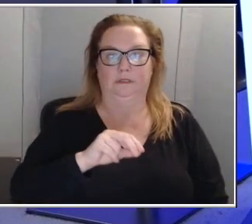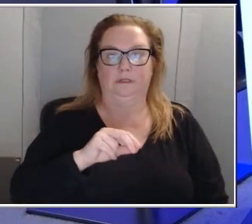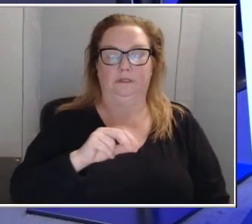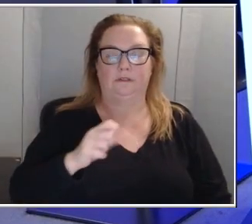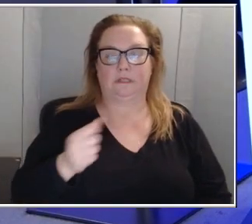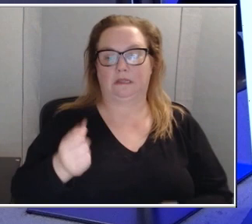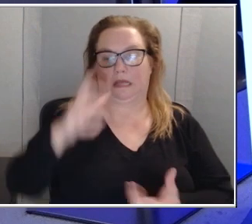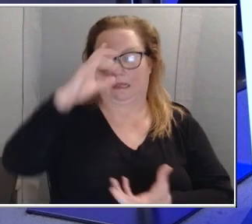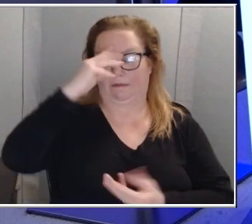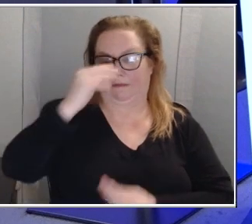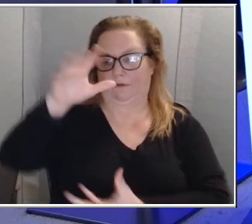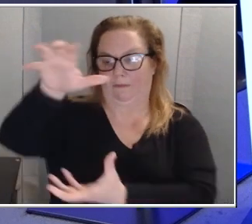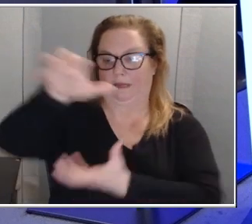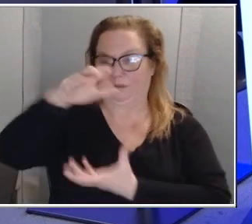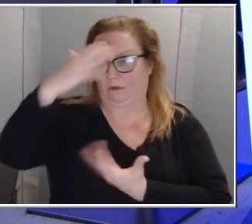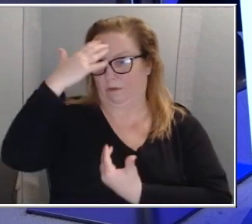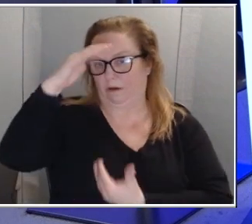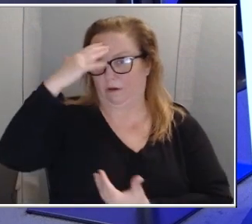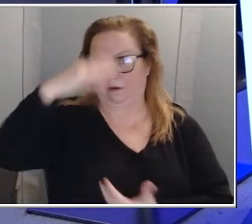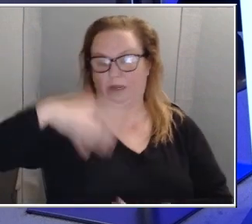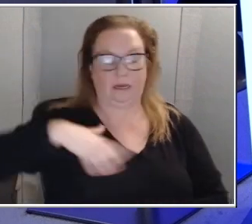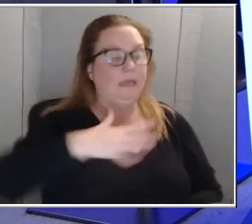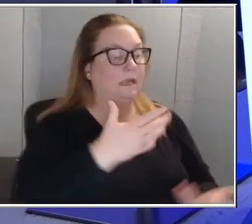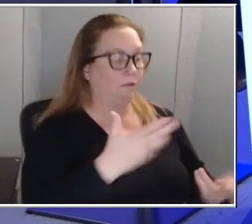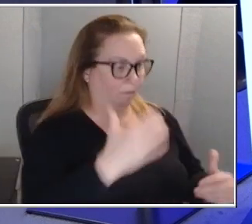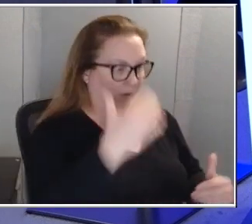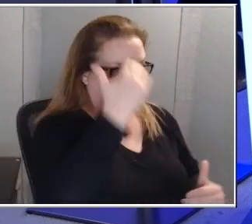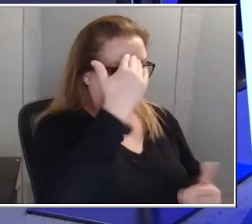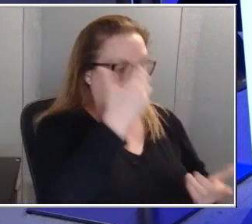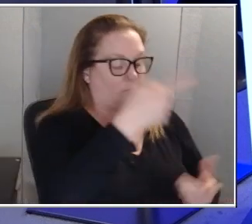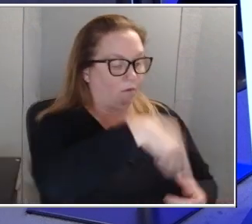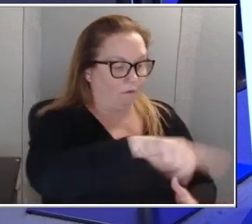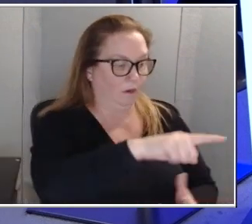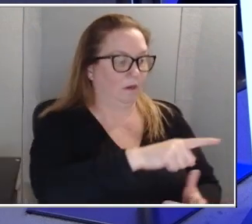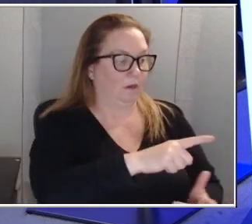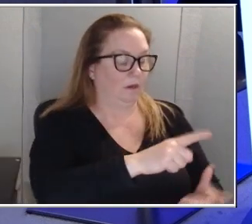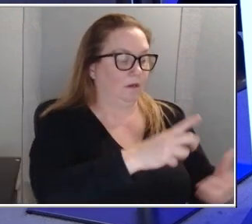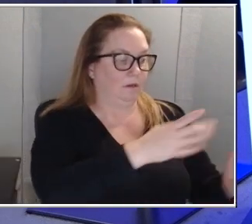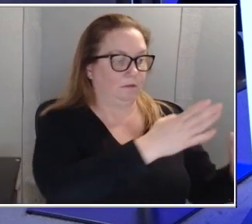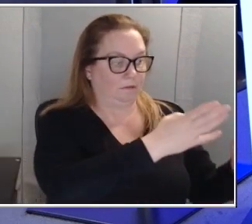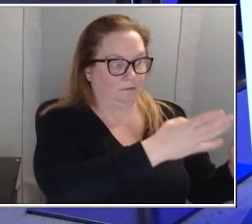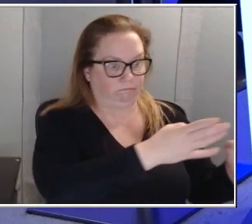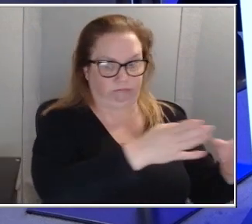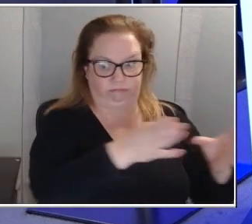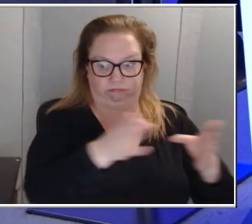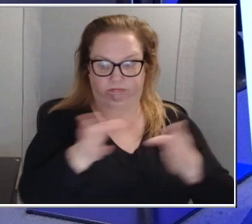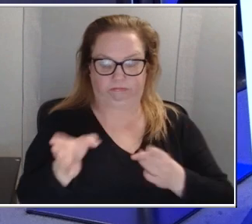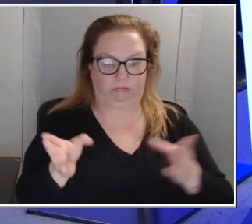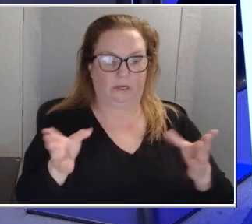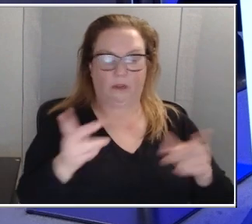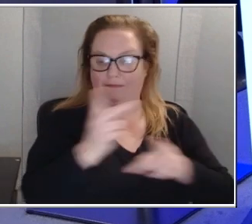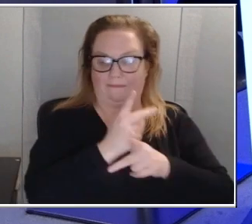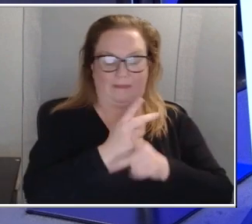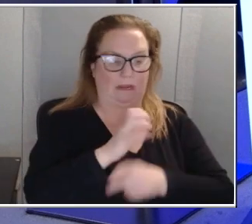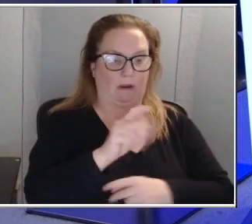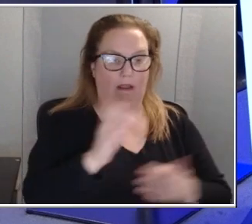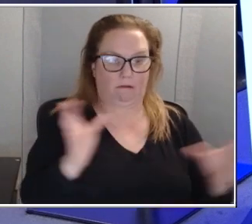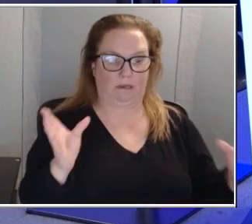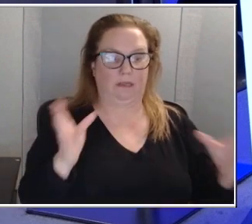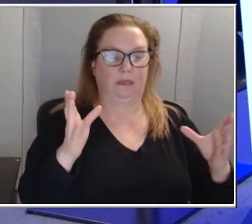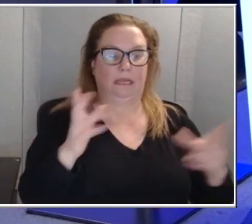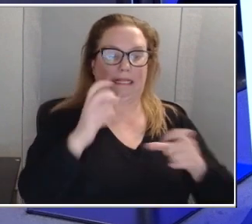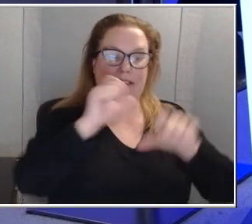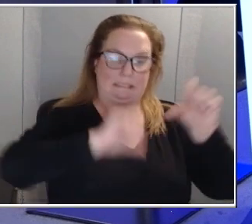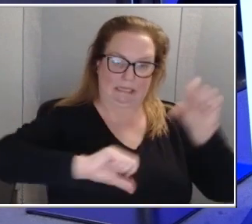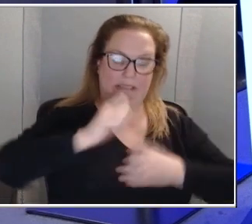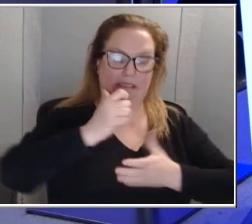information, and we don't know it yet. Here's what we do know. To get from what you don't know to what you do know, you got to figure it out, and that's what science does.